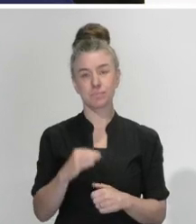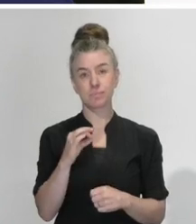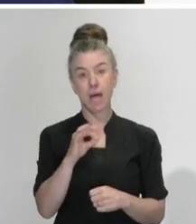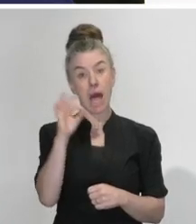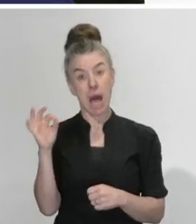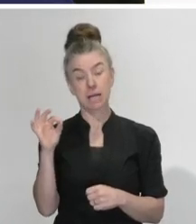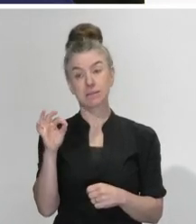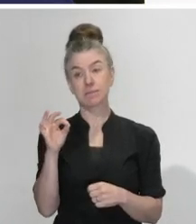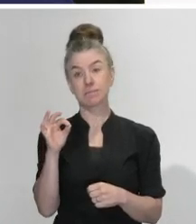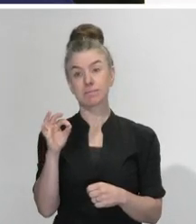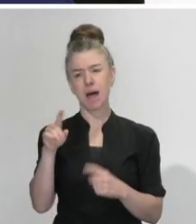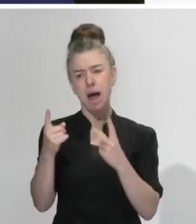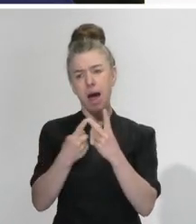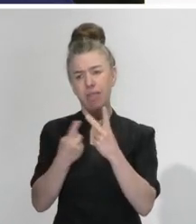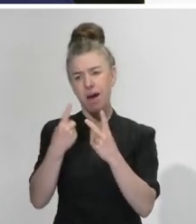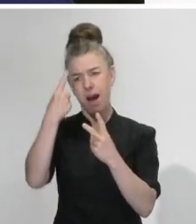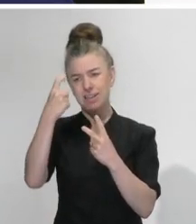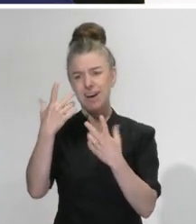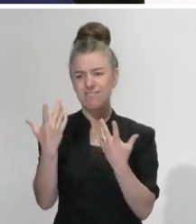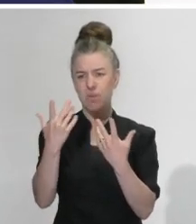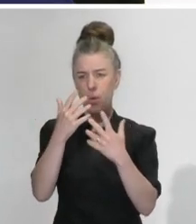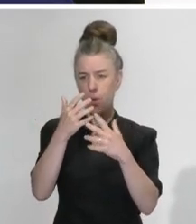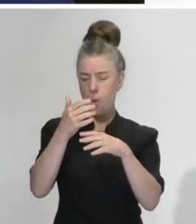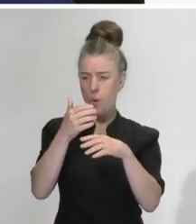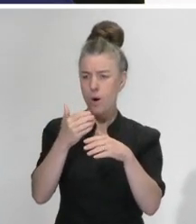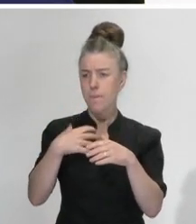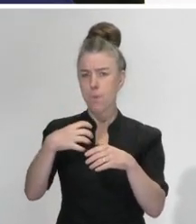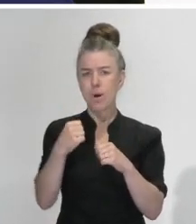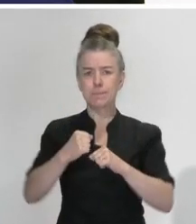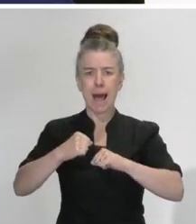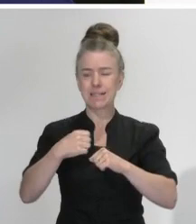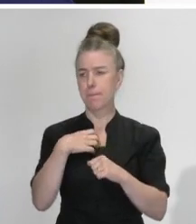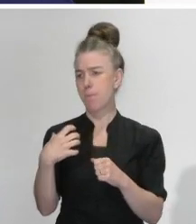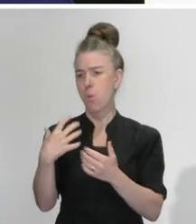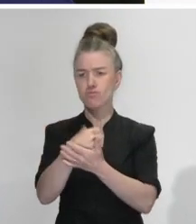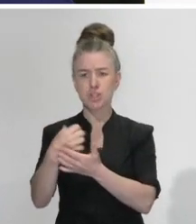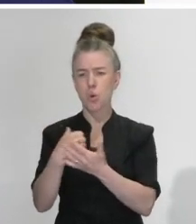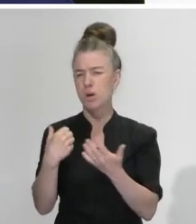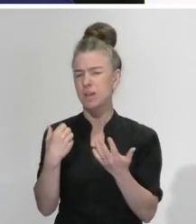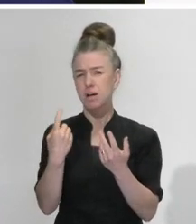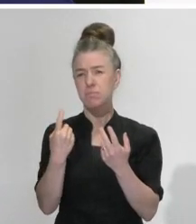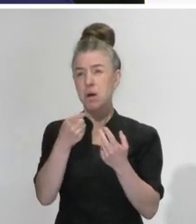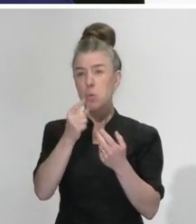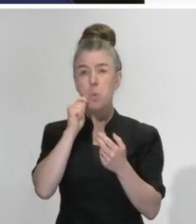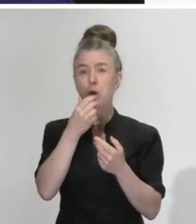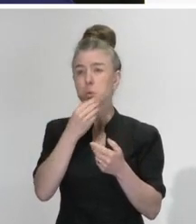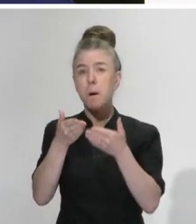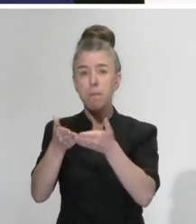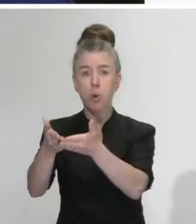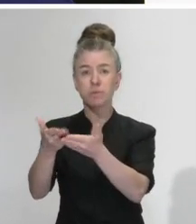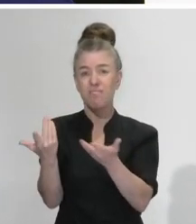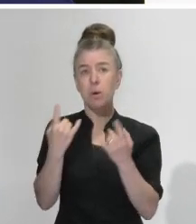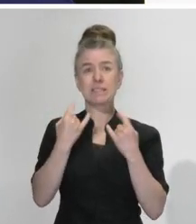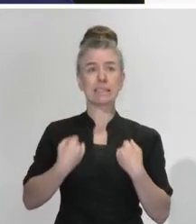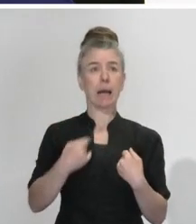that you're potentially looking at using to kind of create more space, would you charter boats or anything like that at cruise ships? Is there anything like that that the government's looking